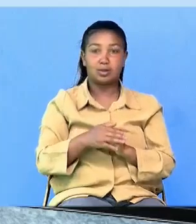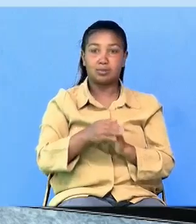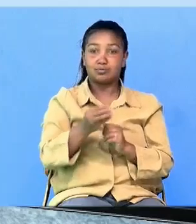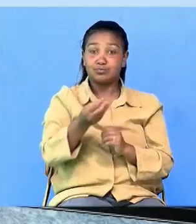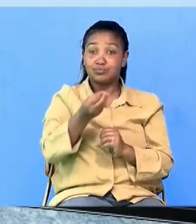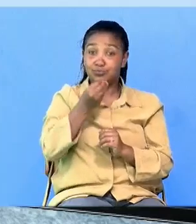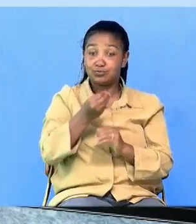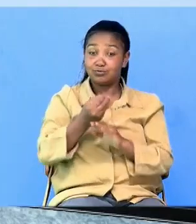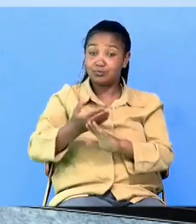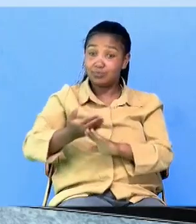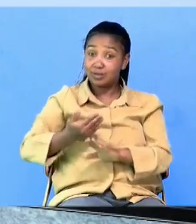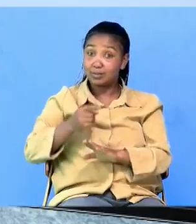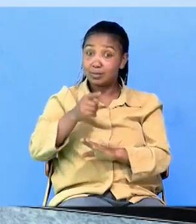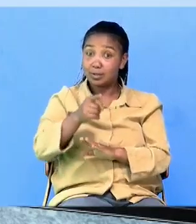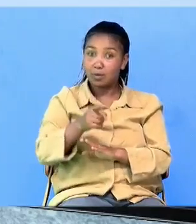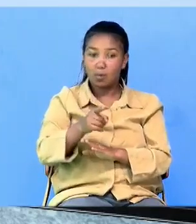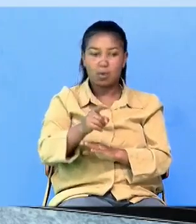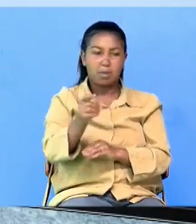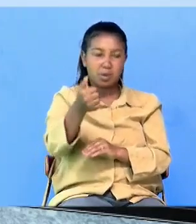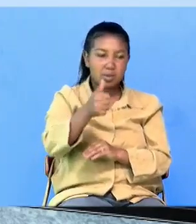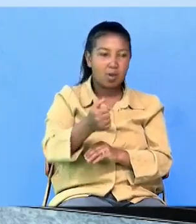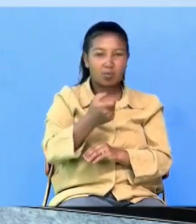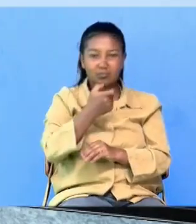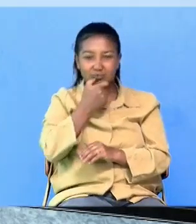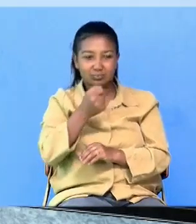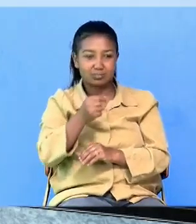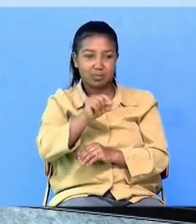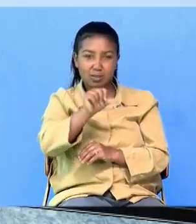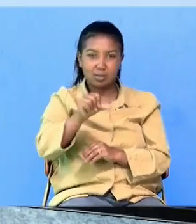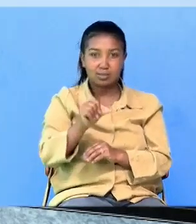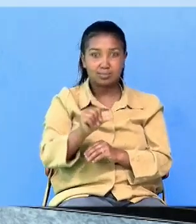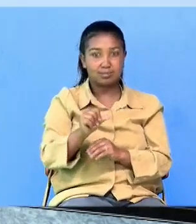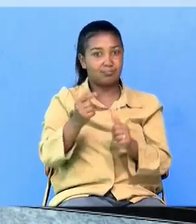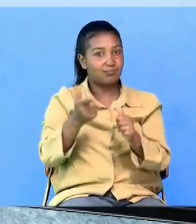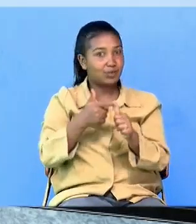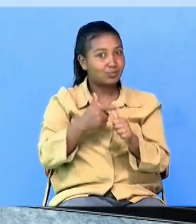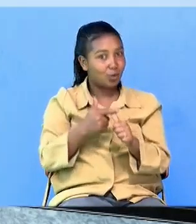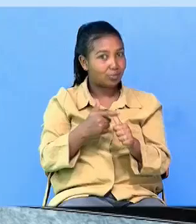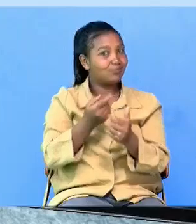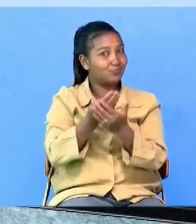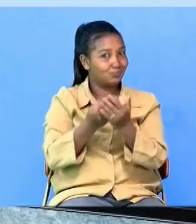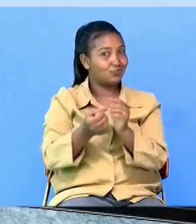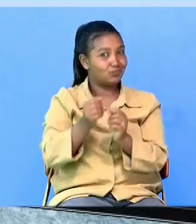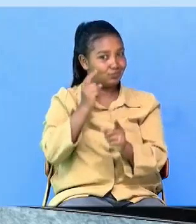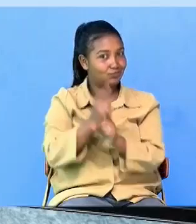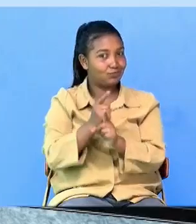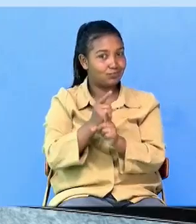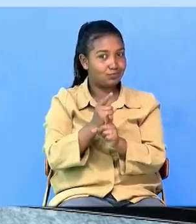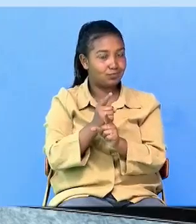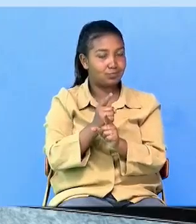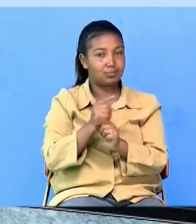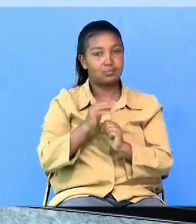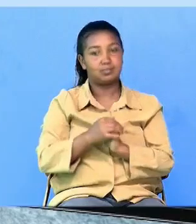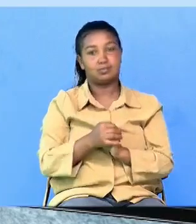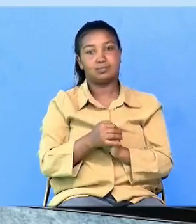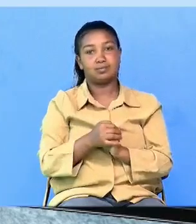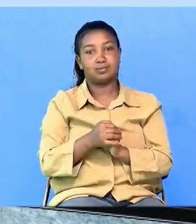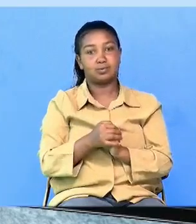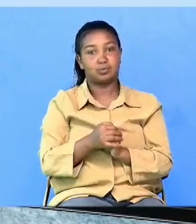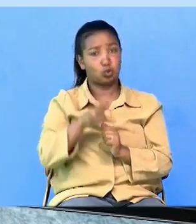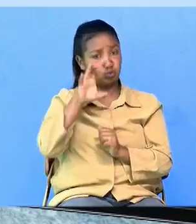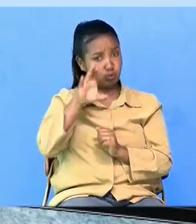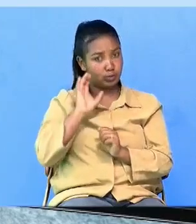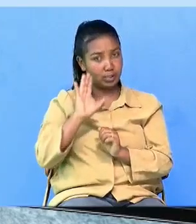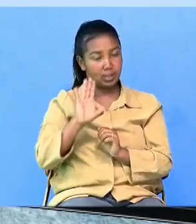are having your meal, any kind of meal, don't forget that washing hands properly, in the right way. Be sure